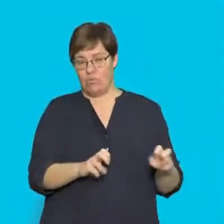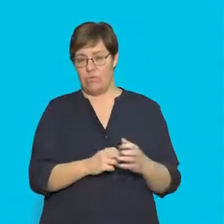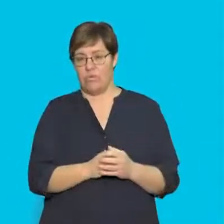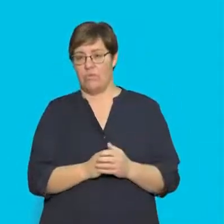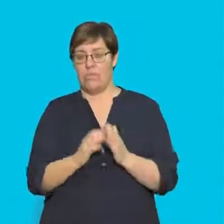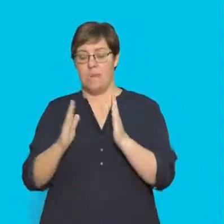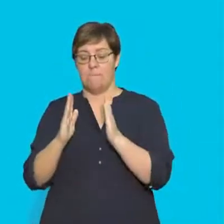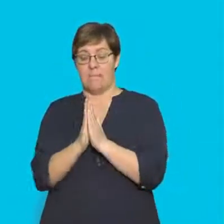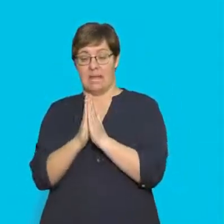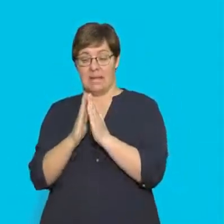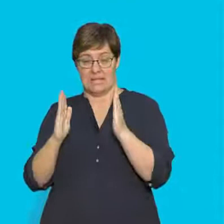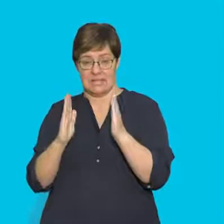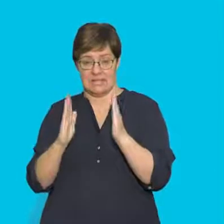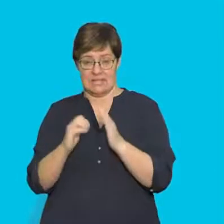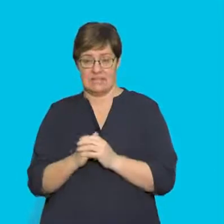electromagnetic